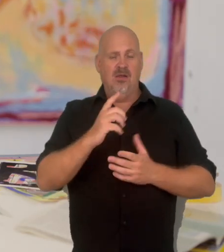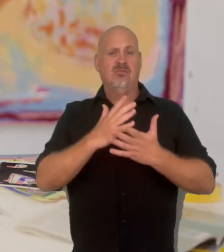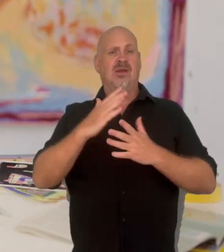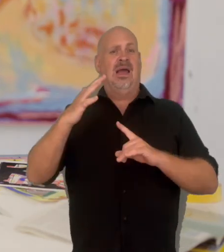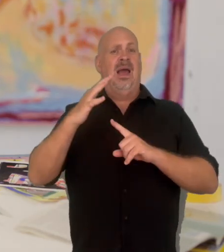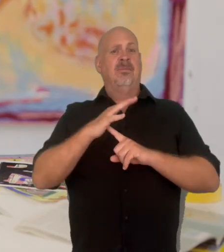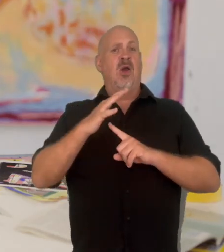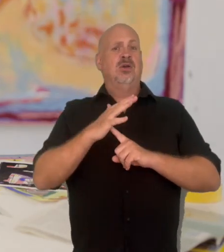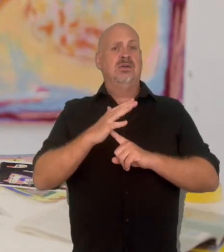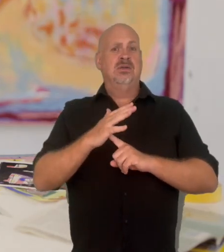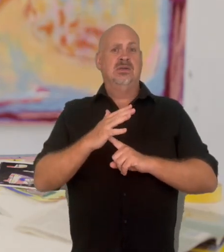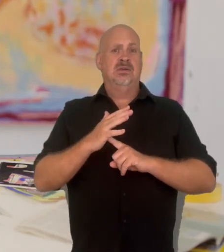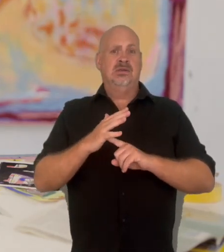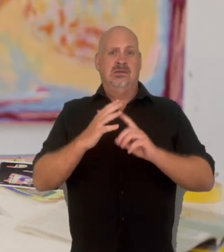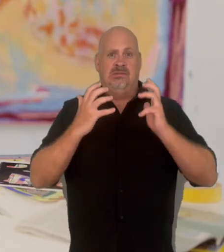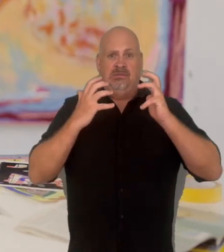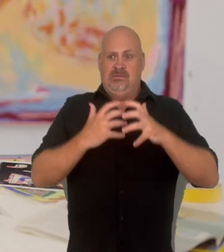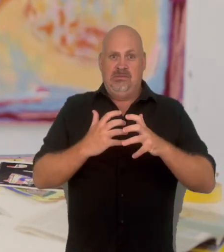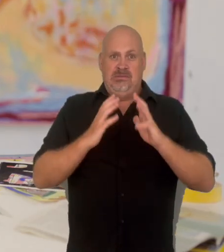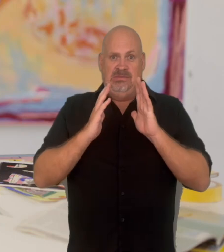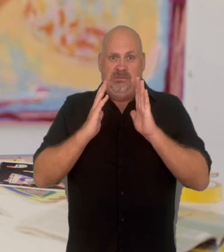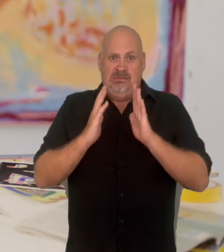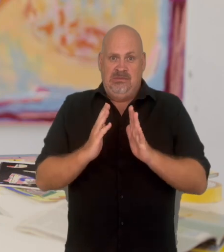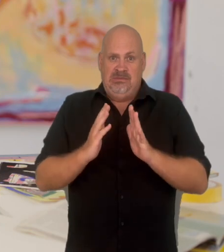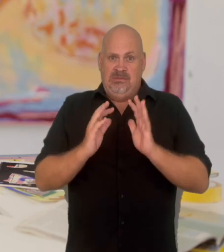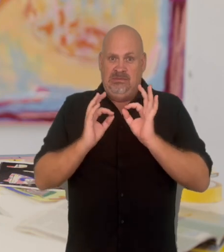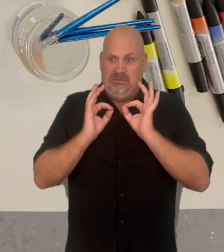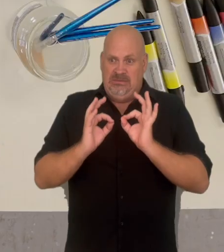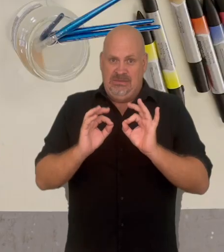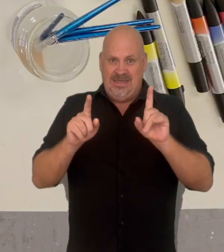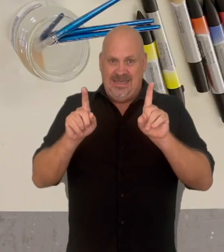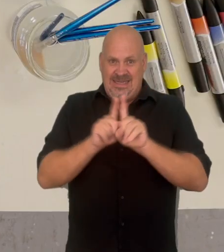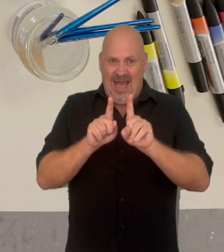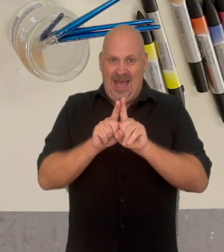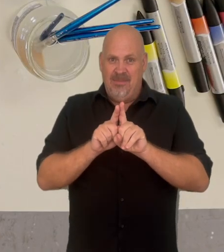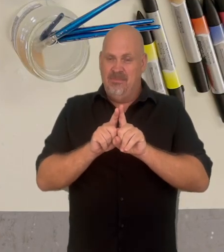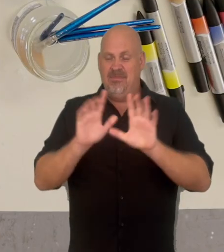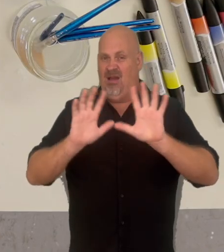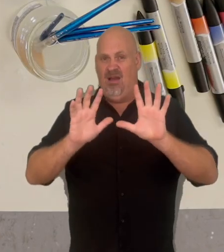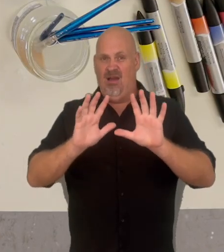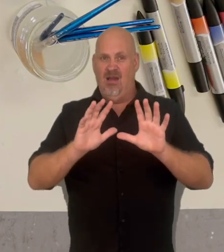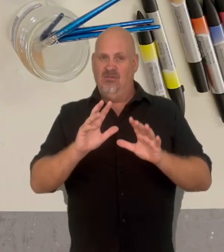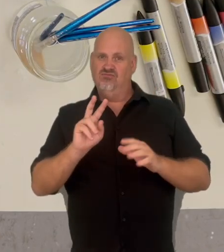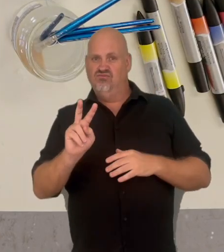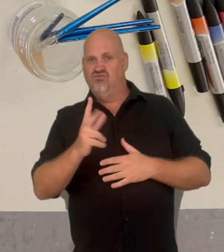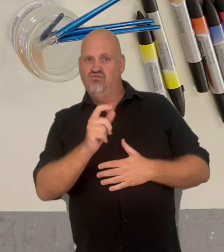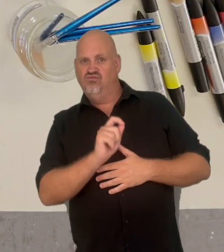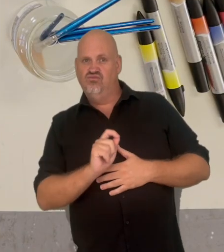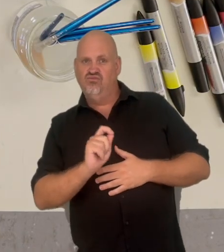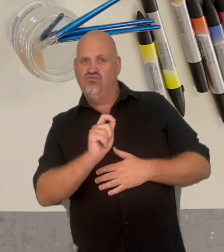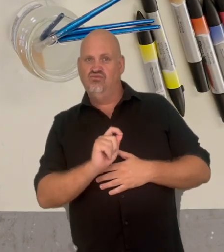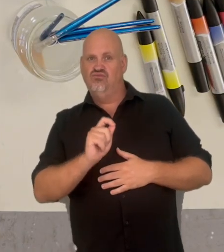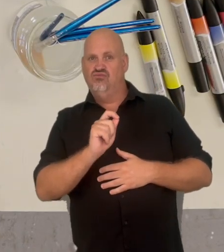the process. We don't want to make this look like the images that we see. So I'm going to just switch off my brain